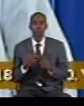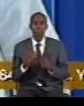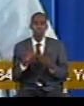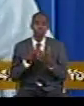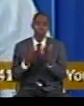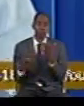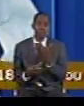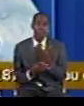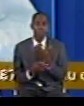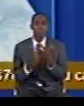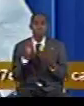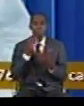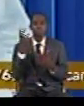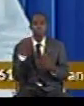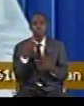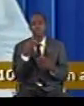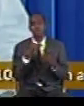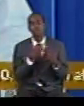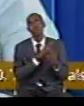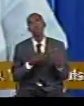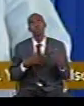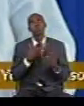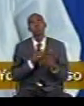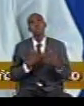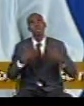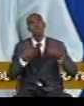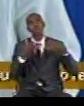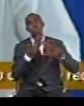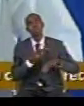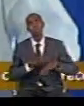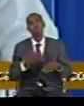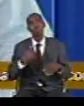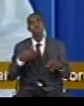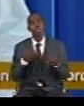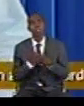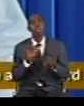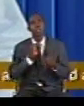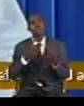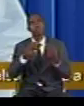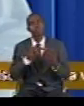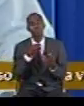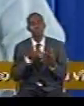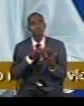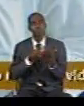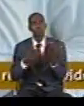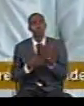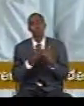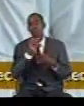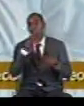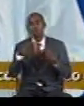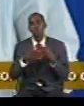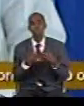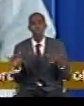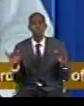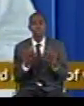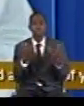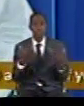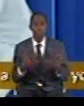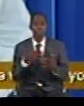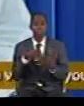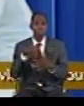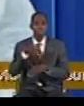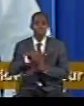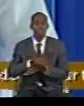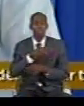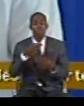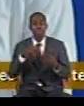telling God that, God, have mercy on me that as I come to this crusade, I will not go back the same. So when this night, when the pastor was